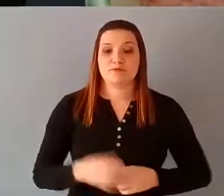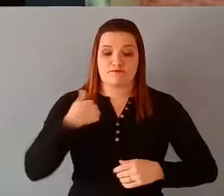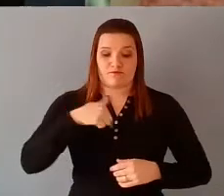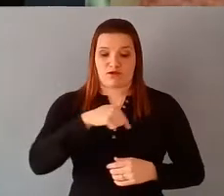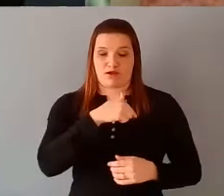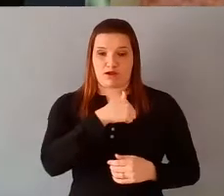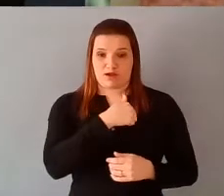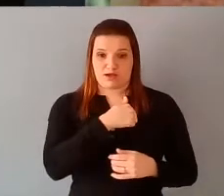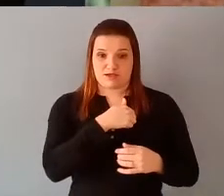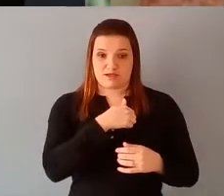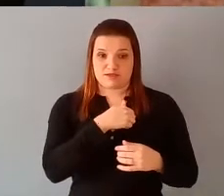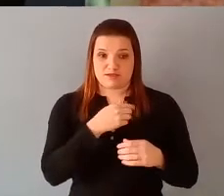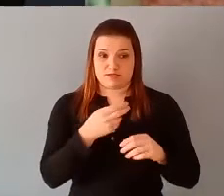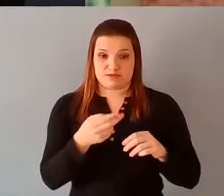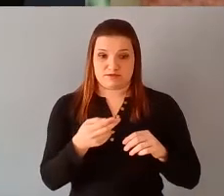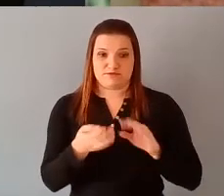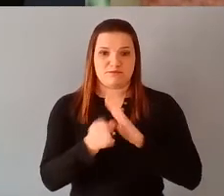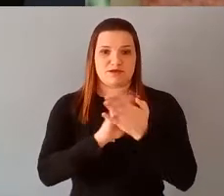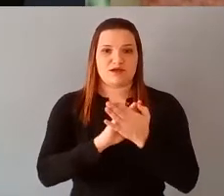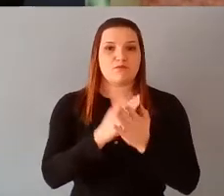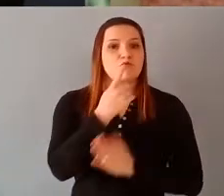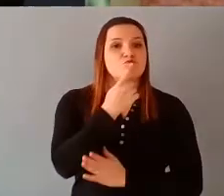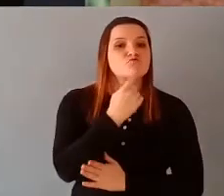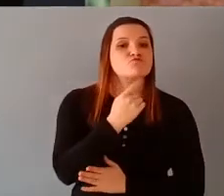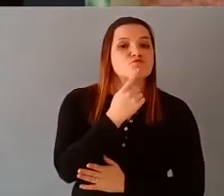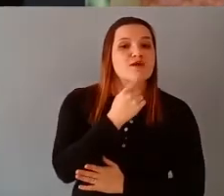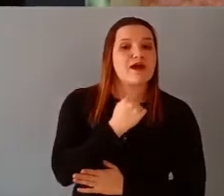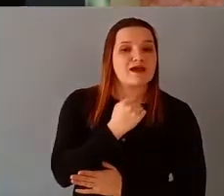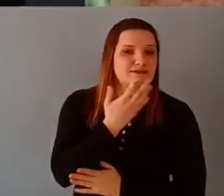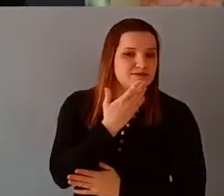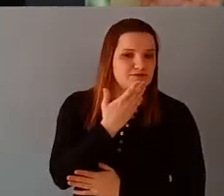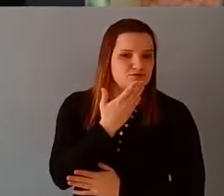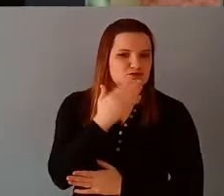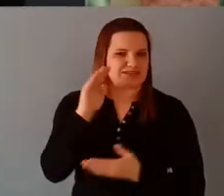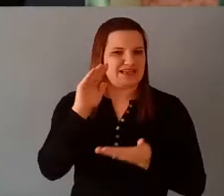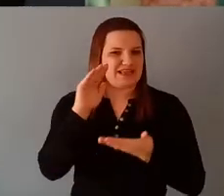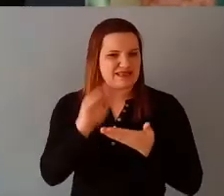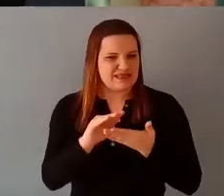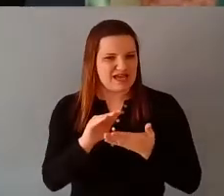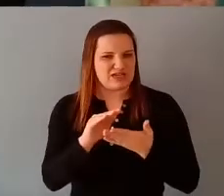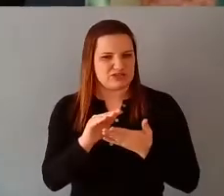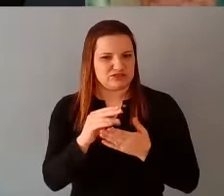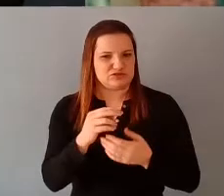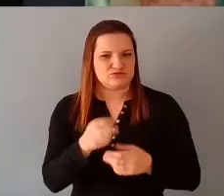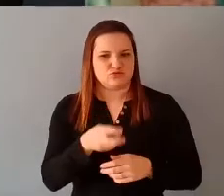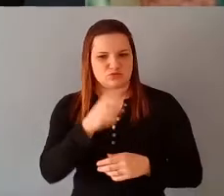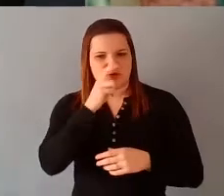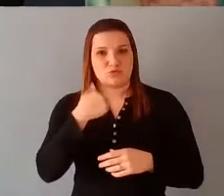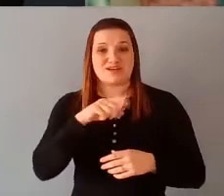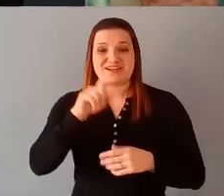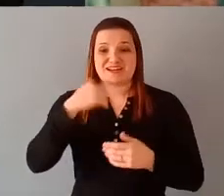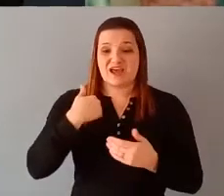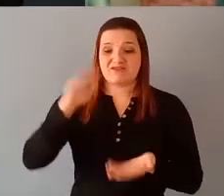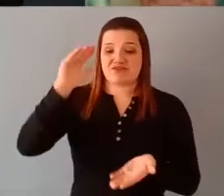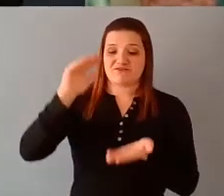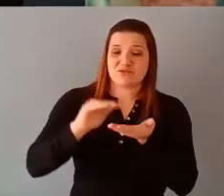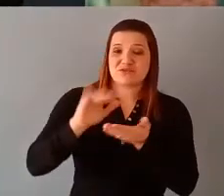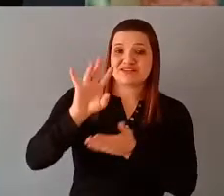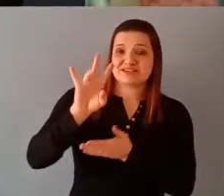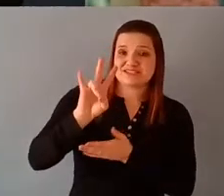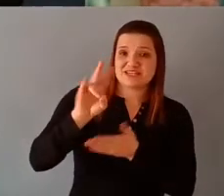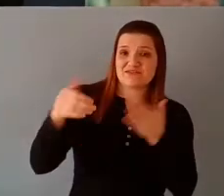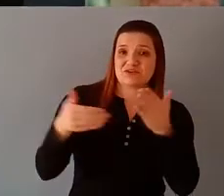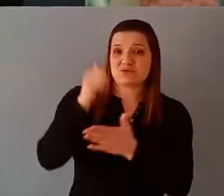into Tier 2 red, which is the less restrictive, we'd have to have fewer than 7 new daily cases